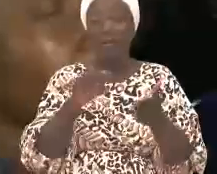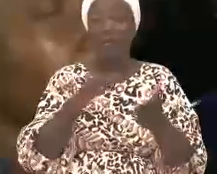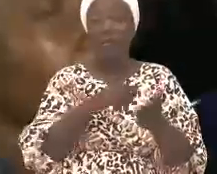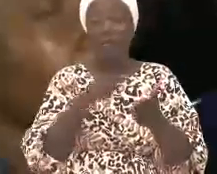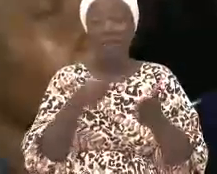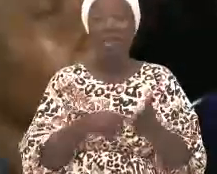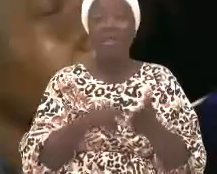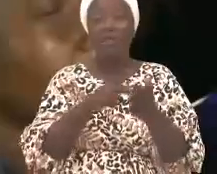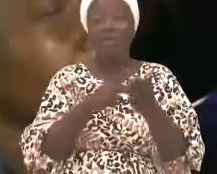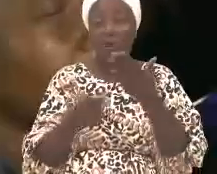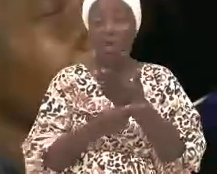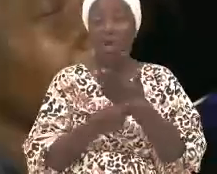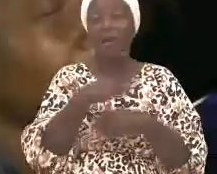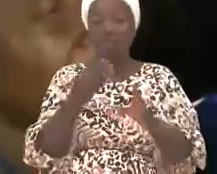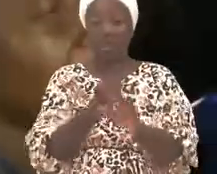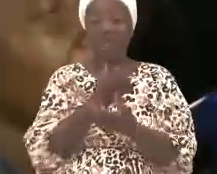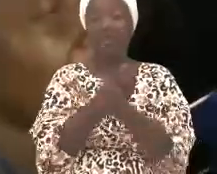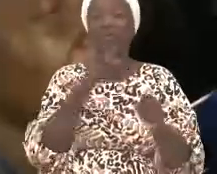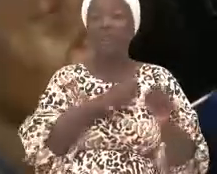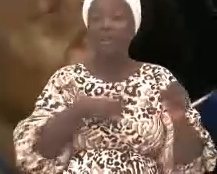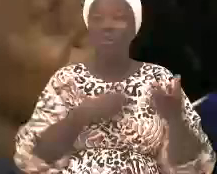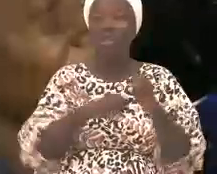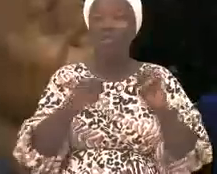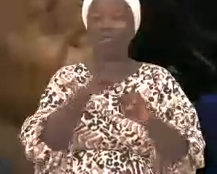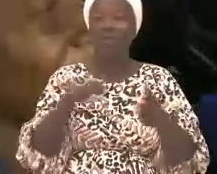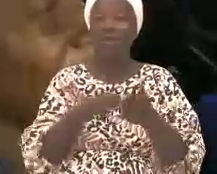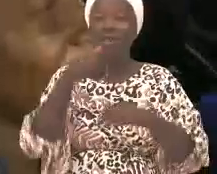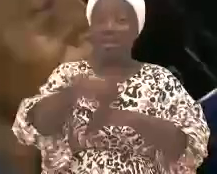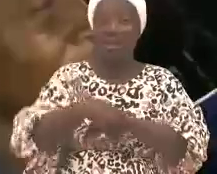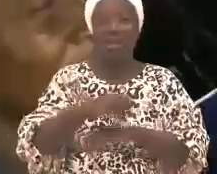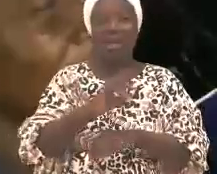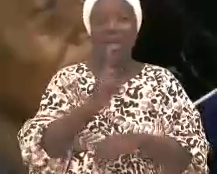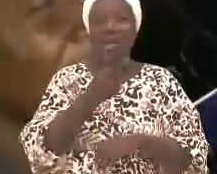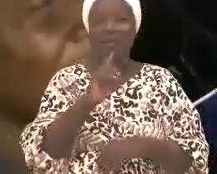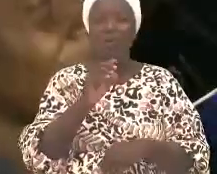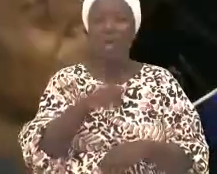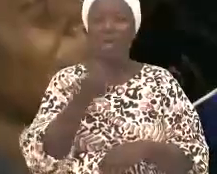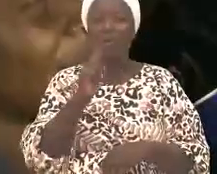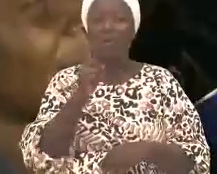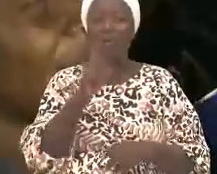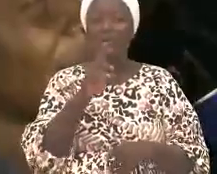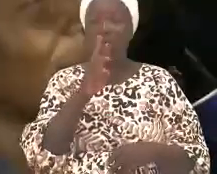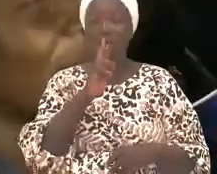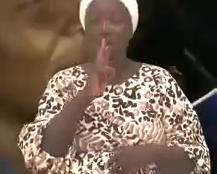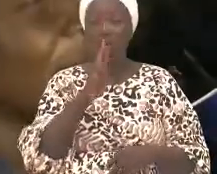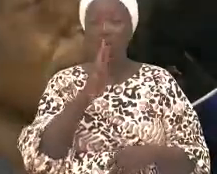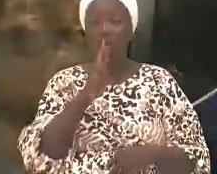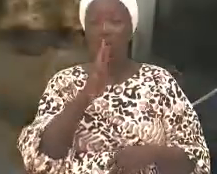Lord. Even tonight, wherever you are, raise up that hand. Praise the Lord. Thank you